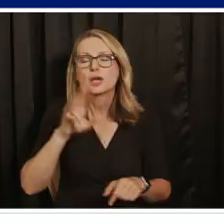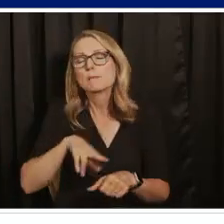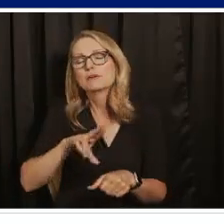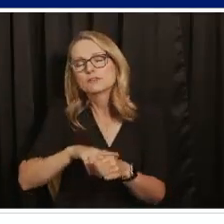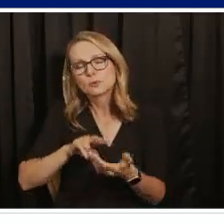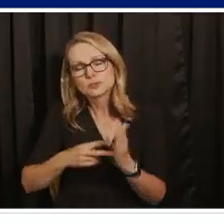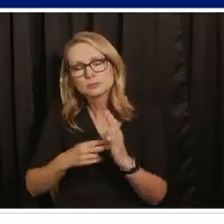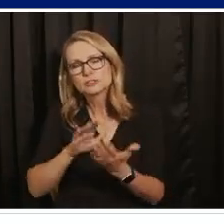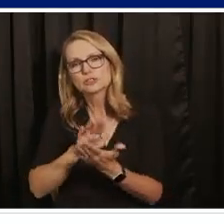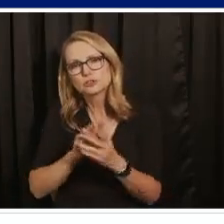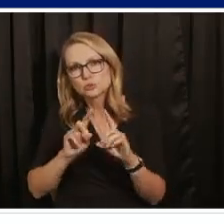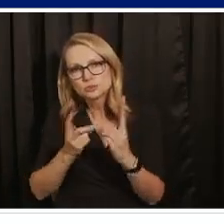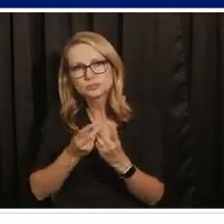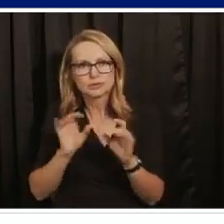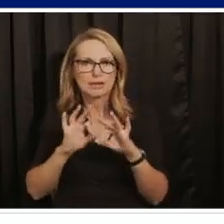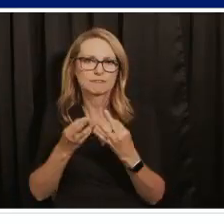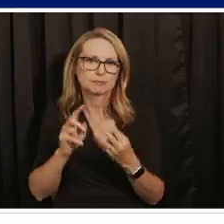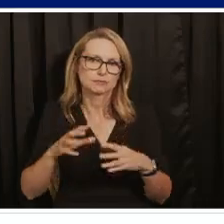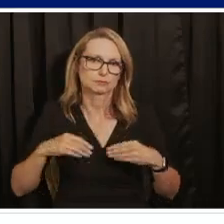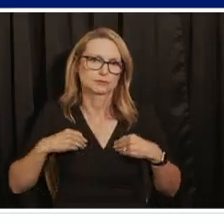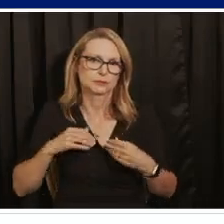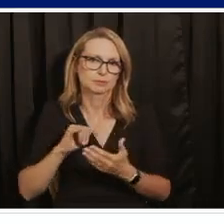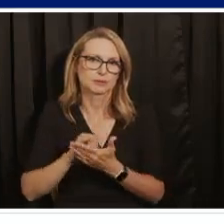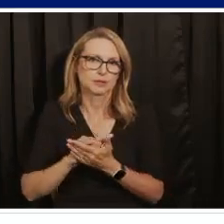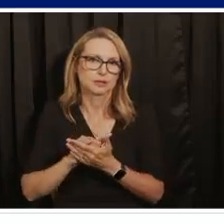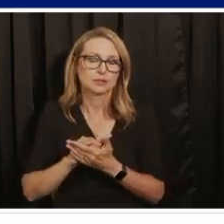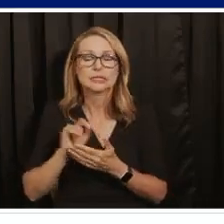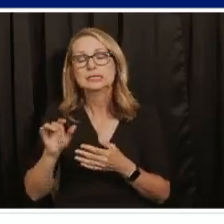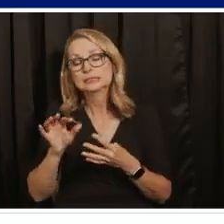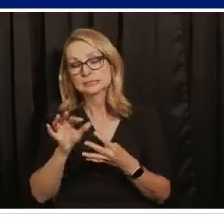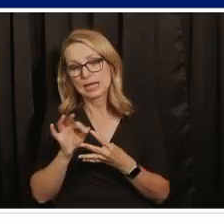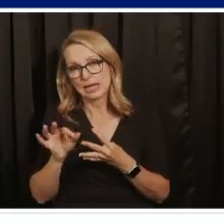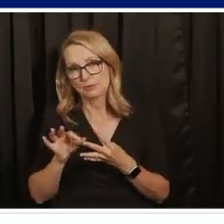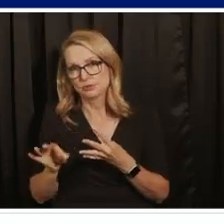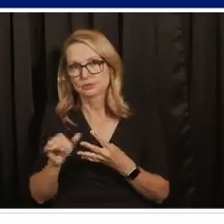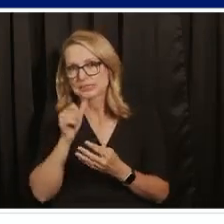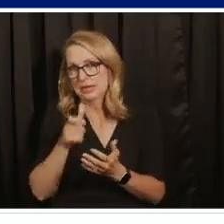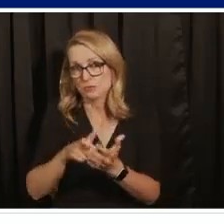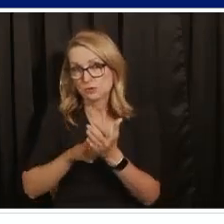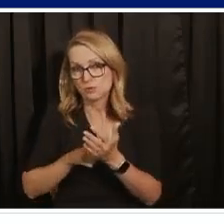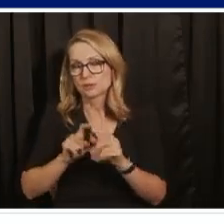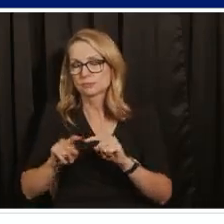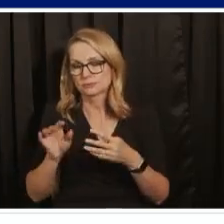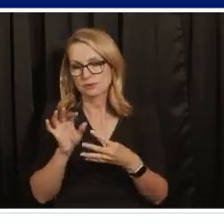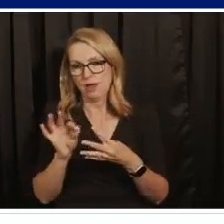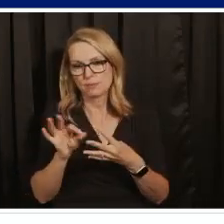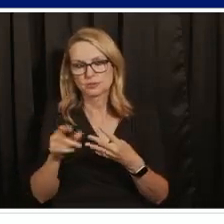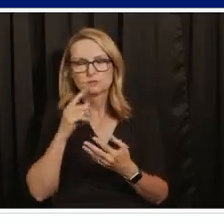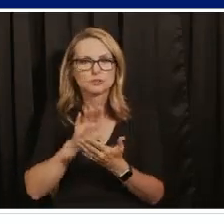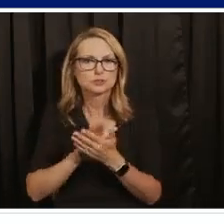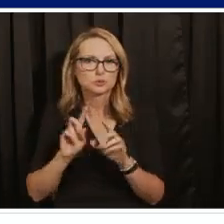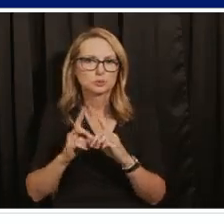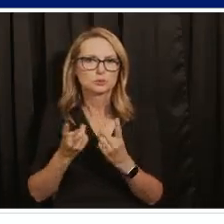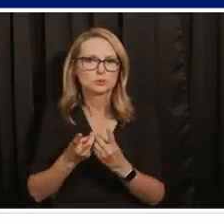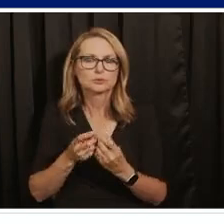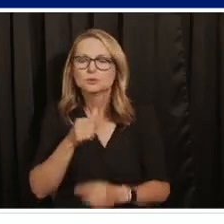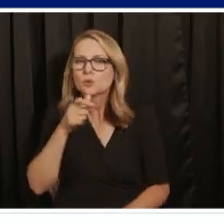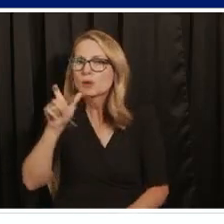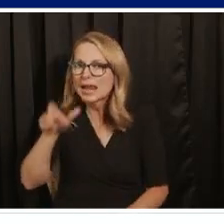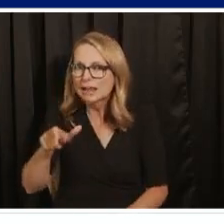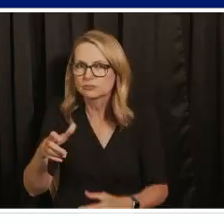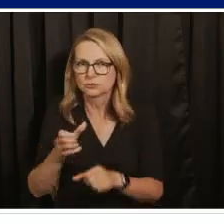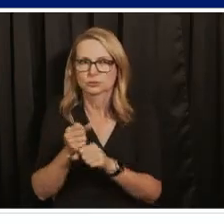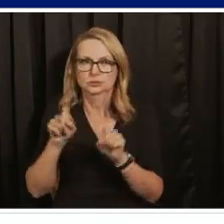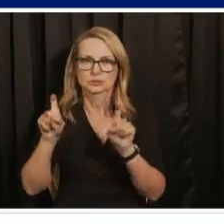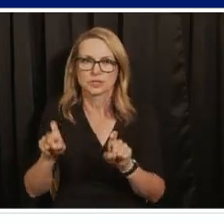and families to do that. This program is completely optional, of course, for districts and schools and parents. Nobody has to be tested. But the safety